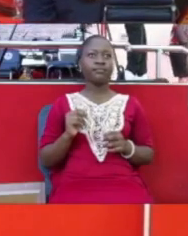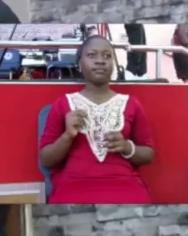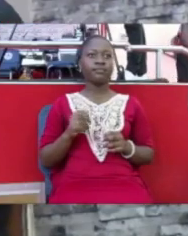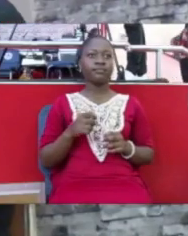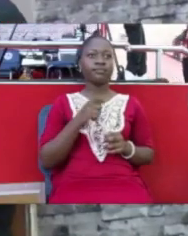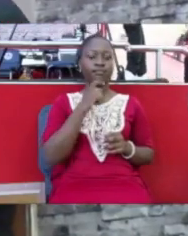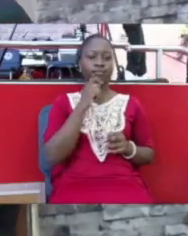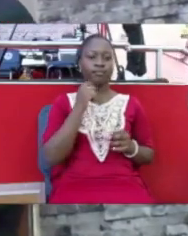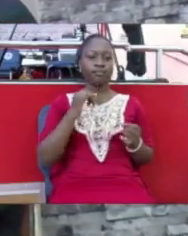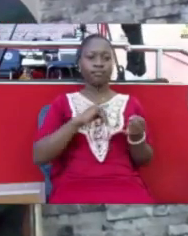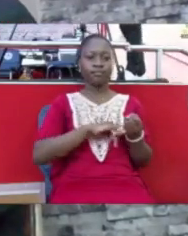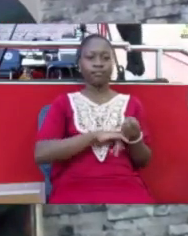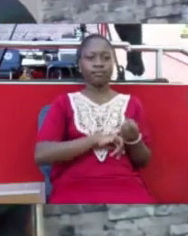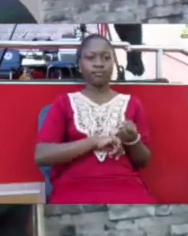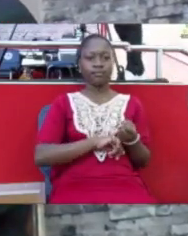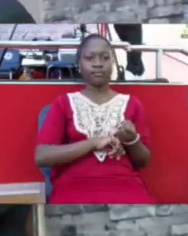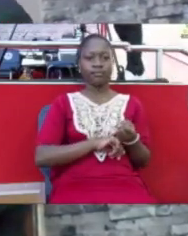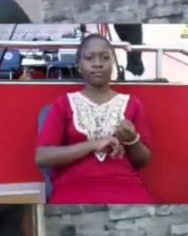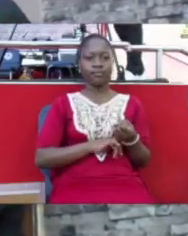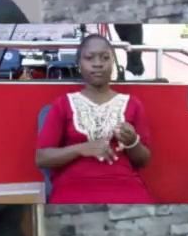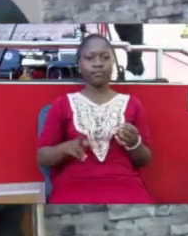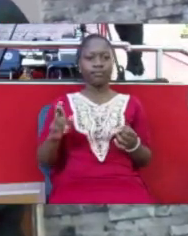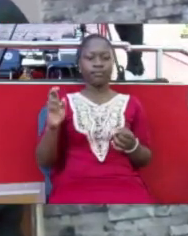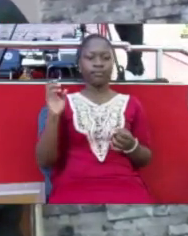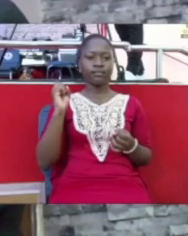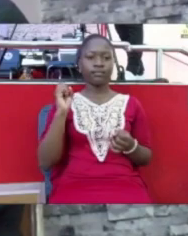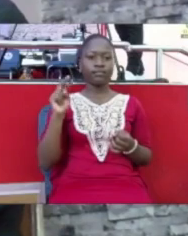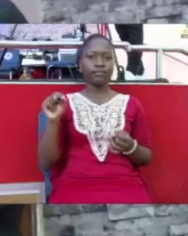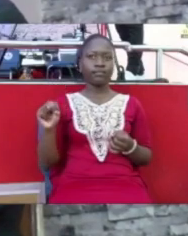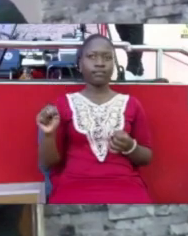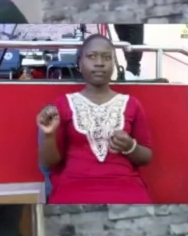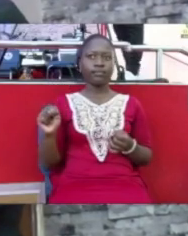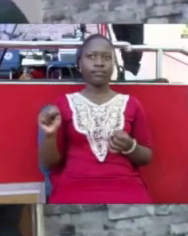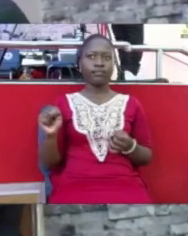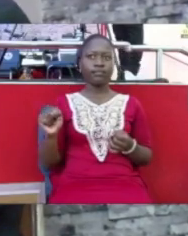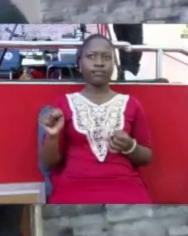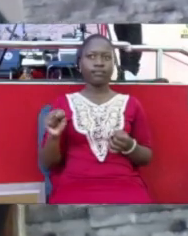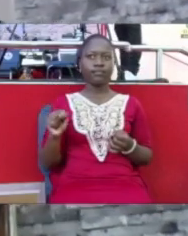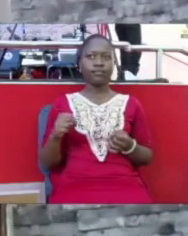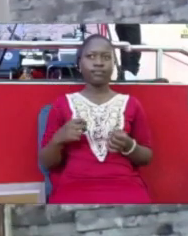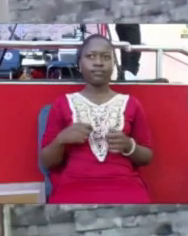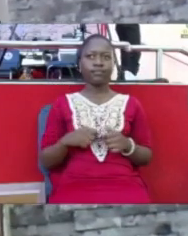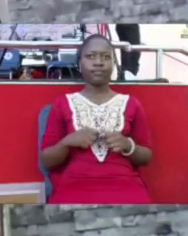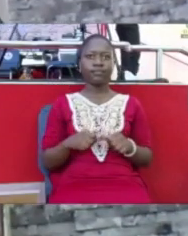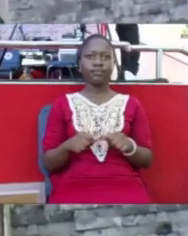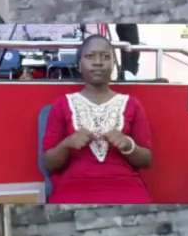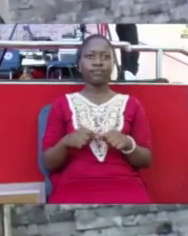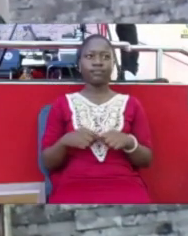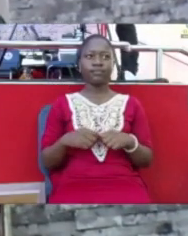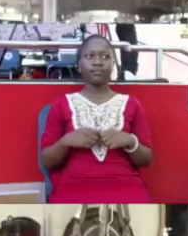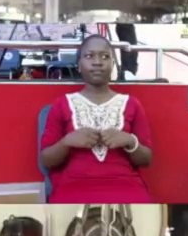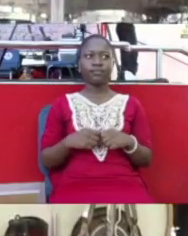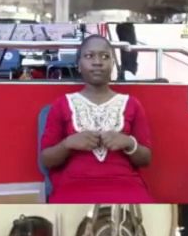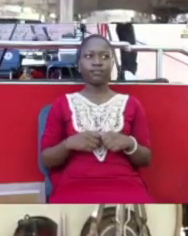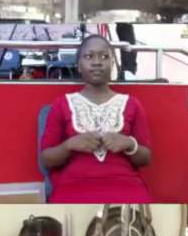Ron Clark. Na huyu ni mume wangu, Ron Clark. And we welcome all of you that are in the main sanctuary. Na tunawakaribisha nyote mlio kwenye